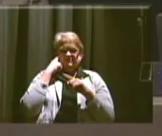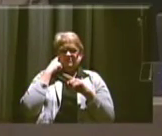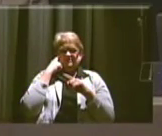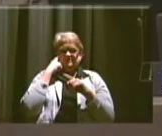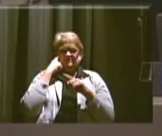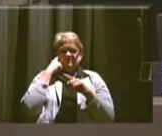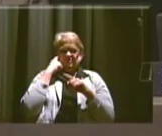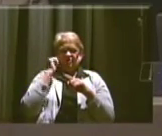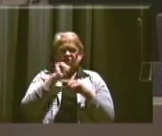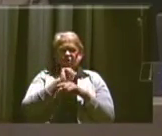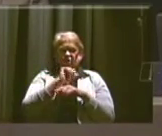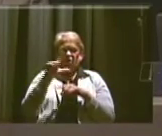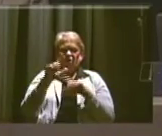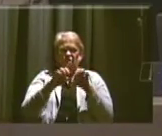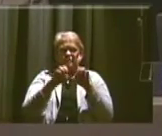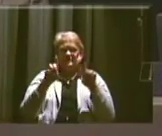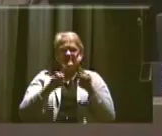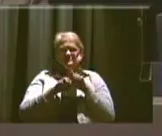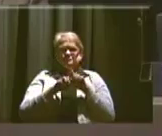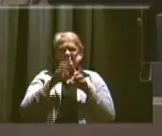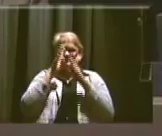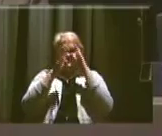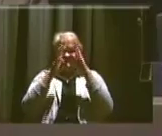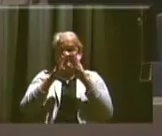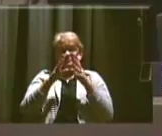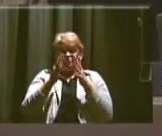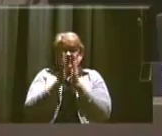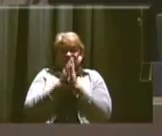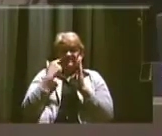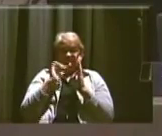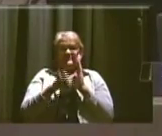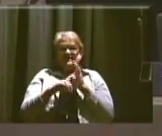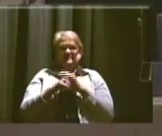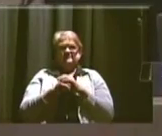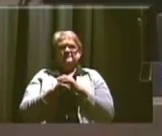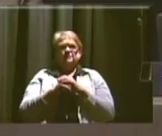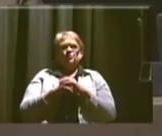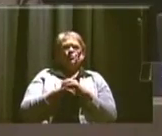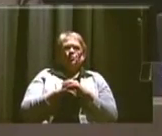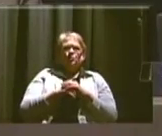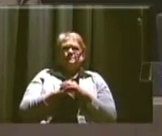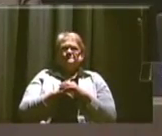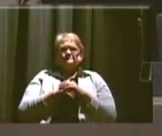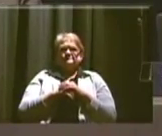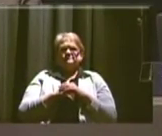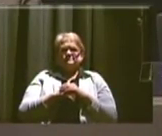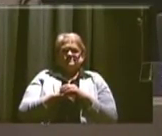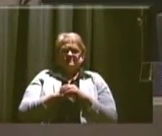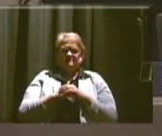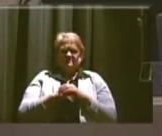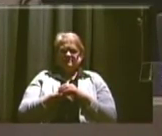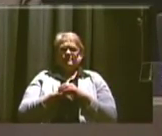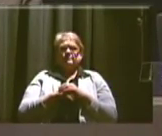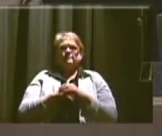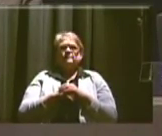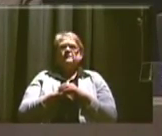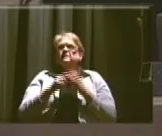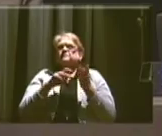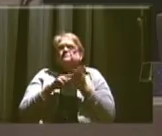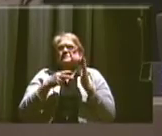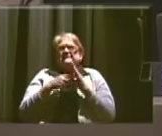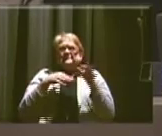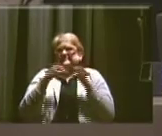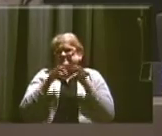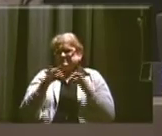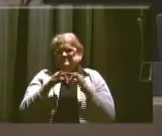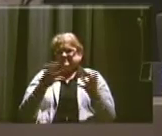something that all the districts of innovation were asking for. Could you explain just, I mean, in short few words,